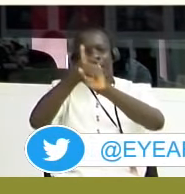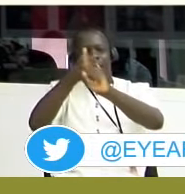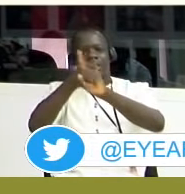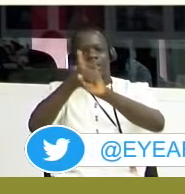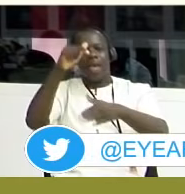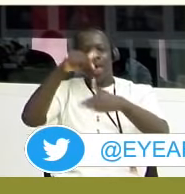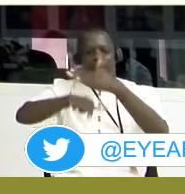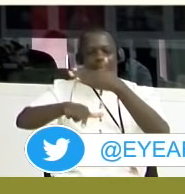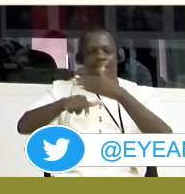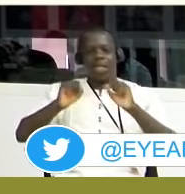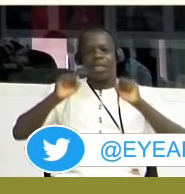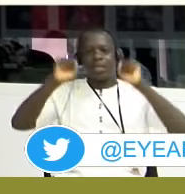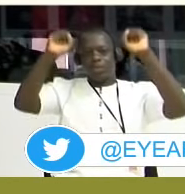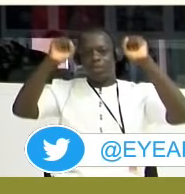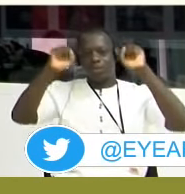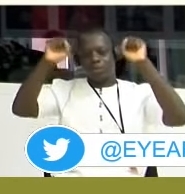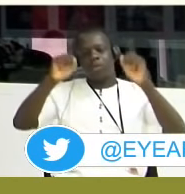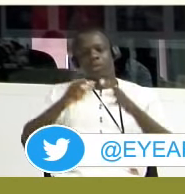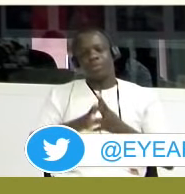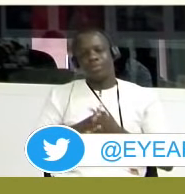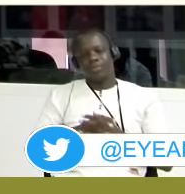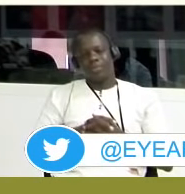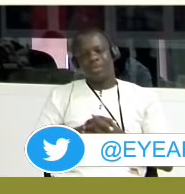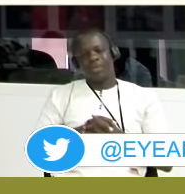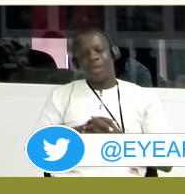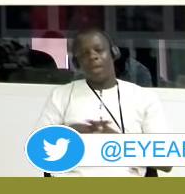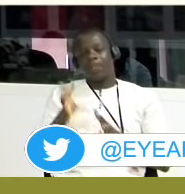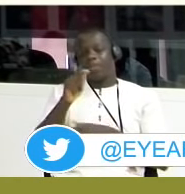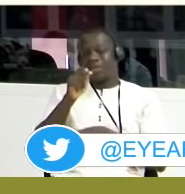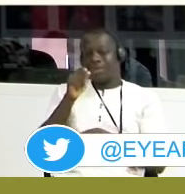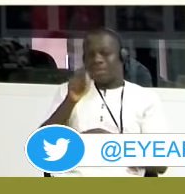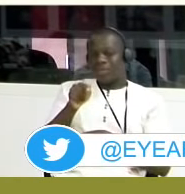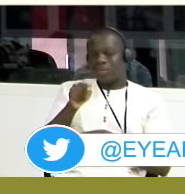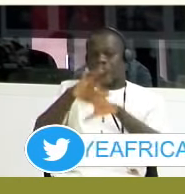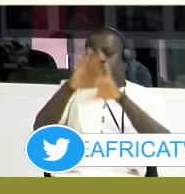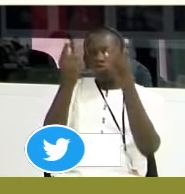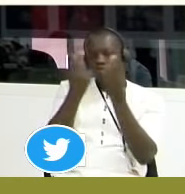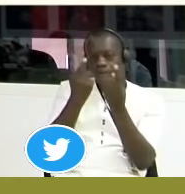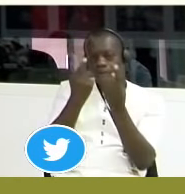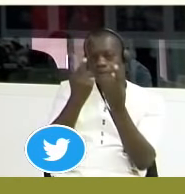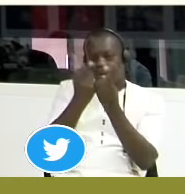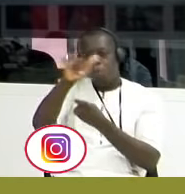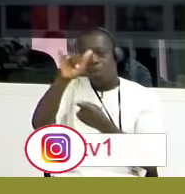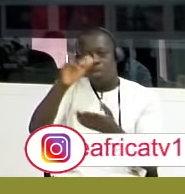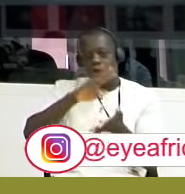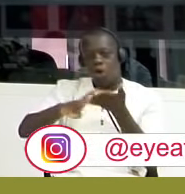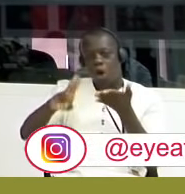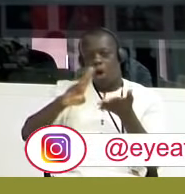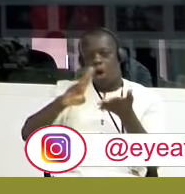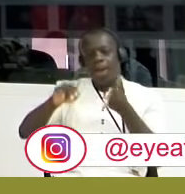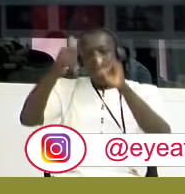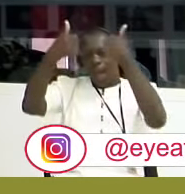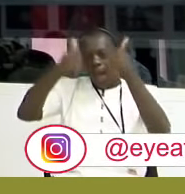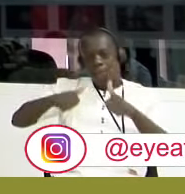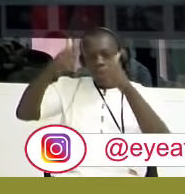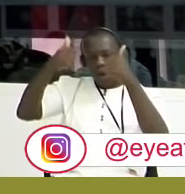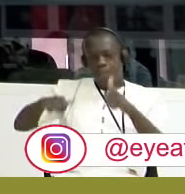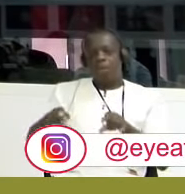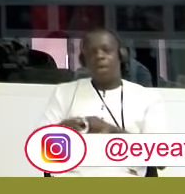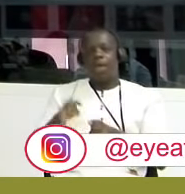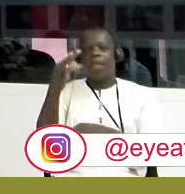be something that would normally occur, as far as you're aware? Have you seen any kind of security risk